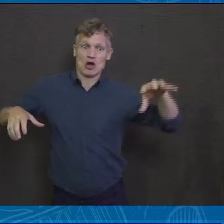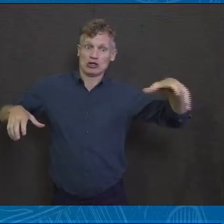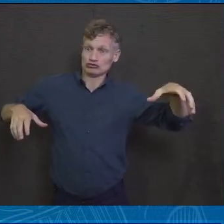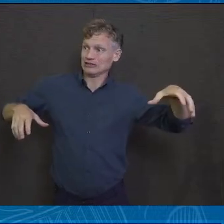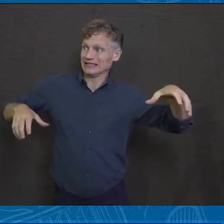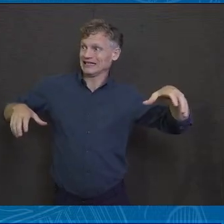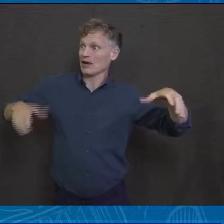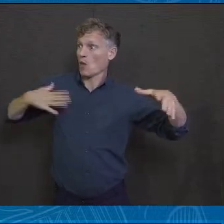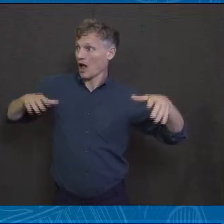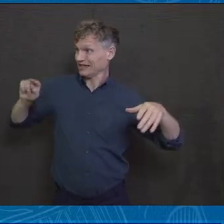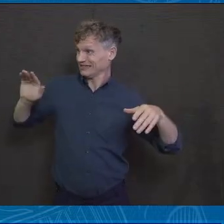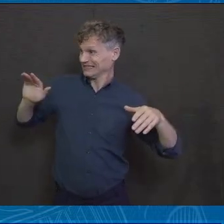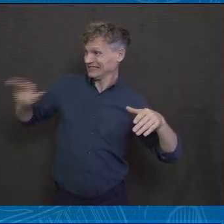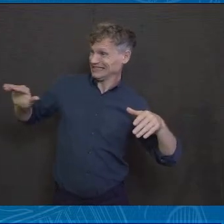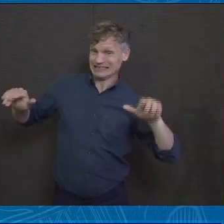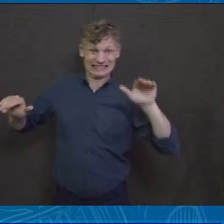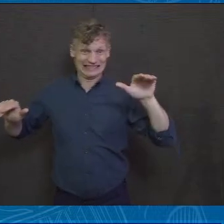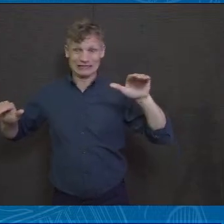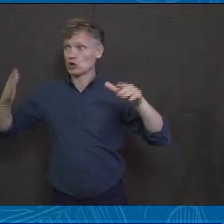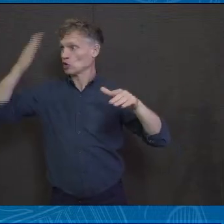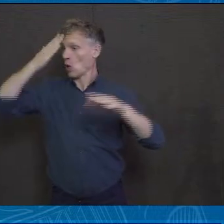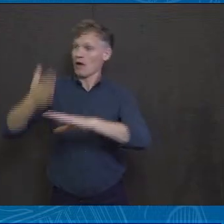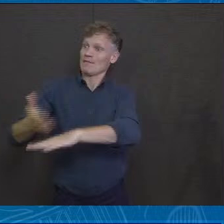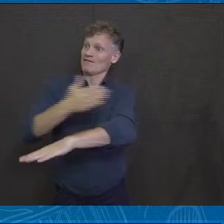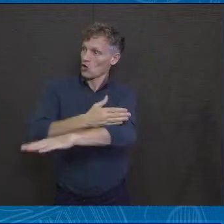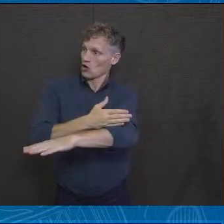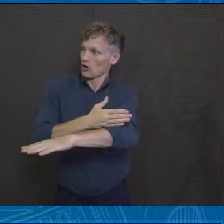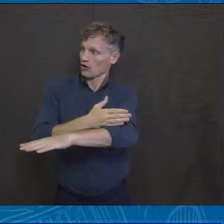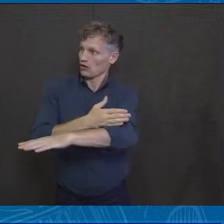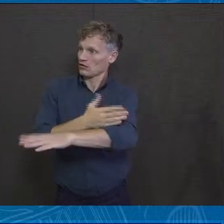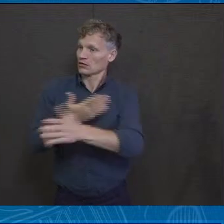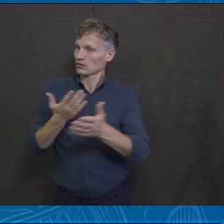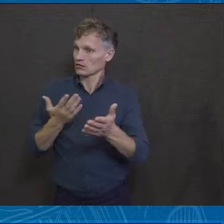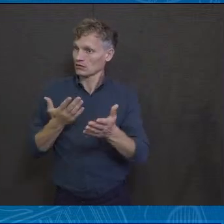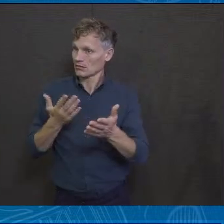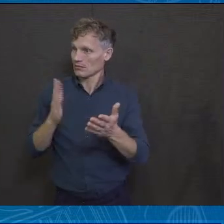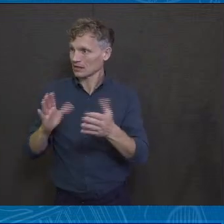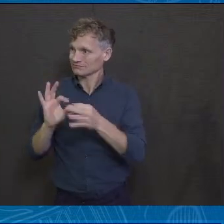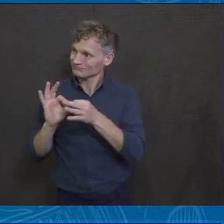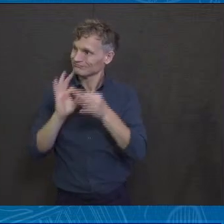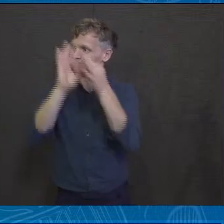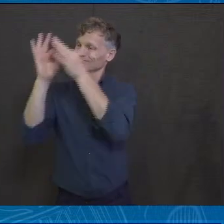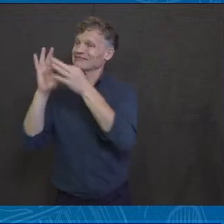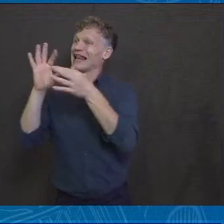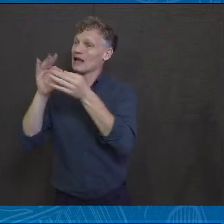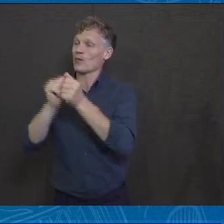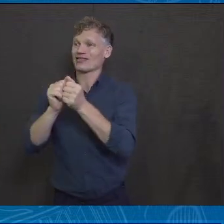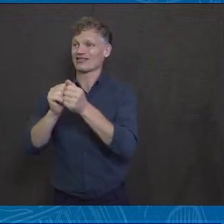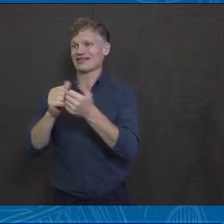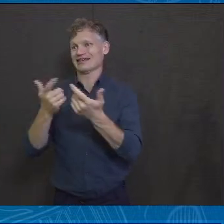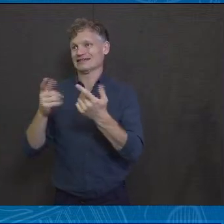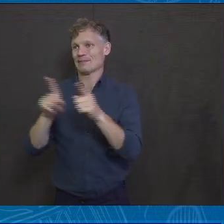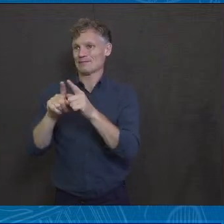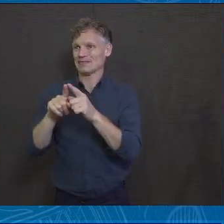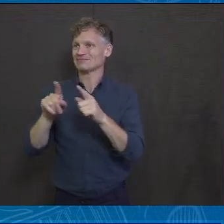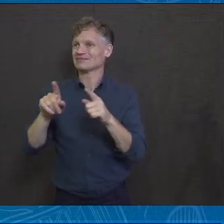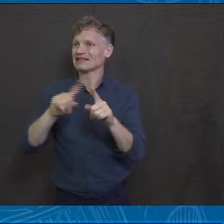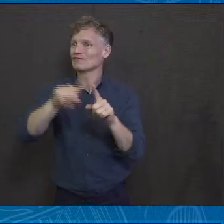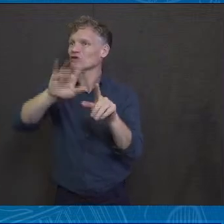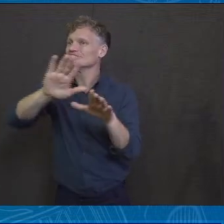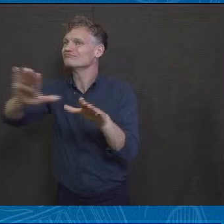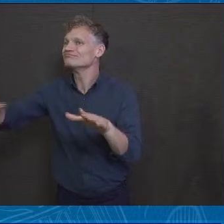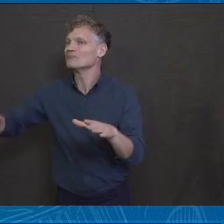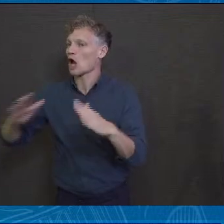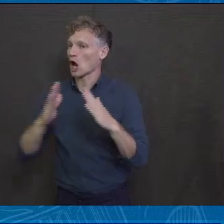in advance that they have a chance of flood will occur. The community base is quite important, like in